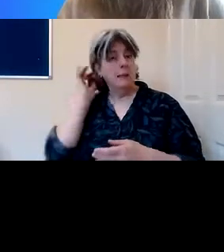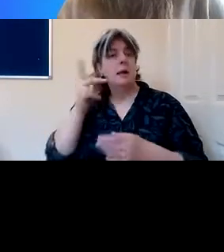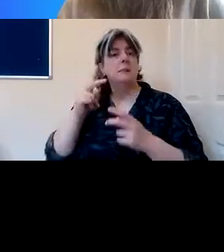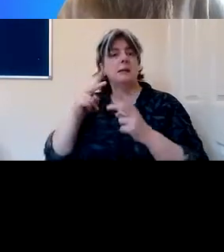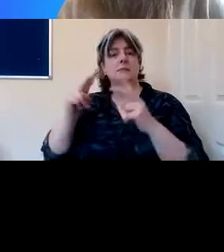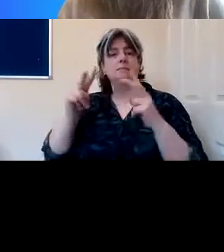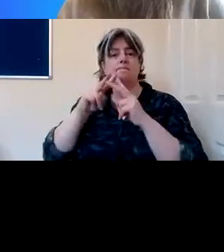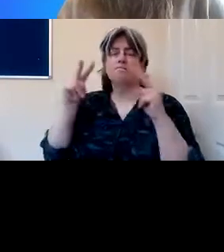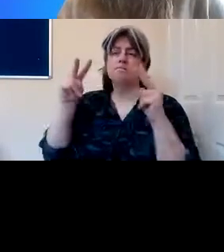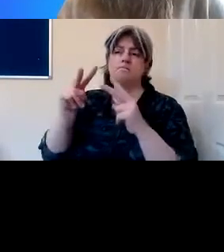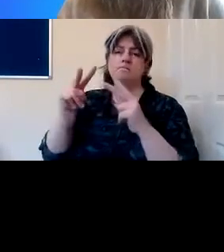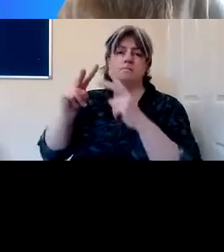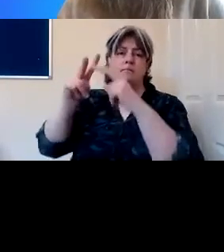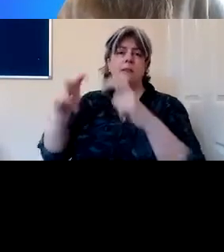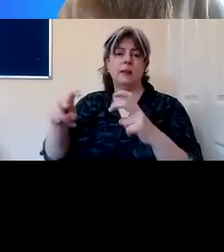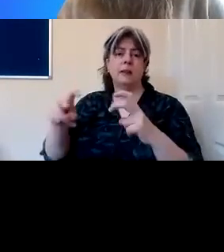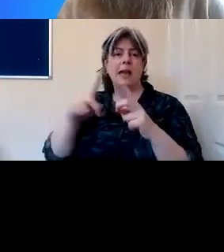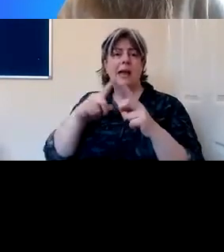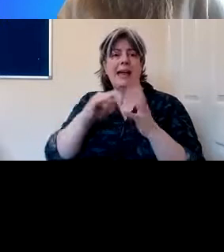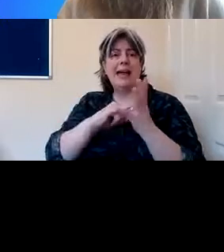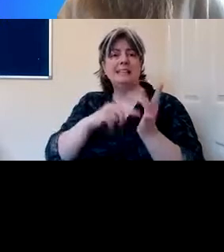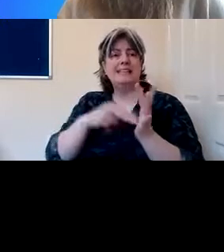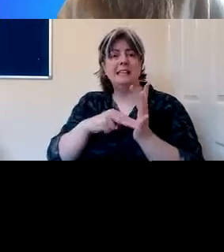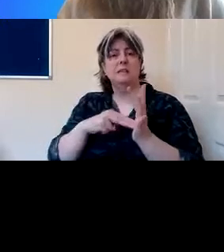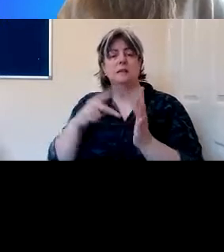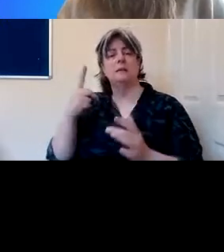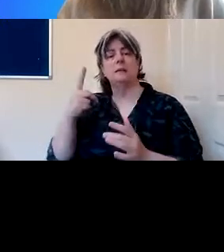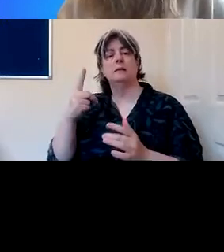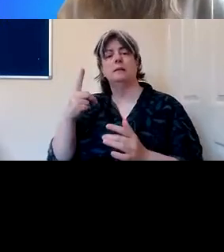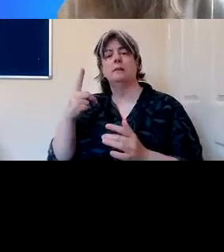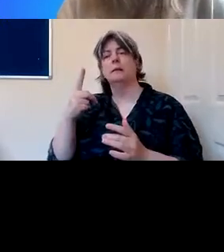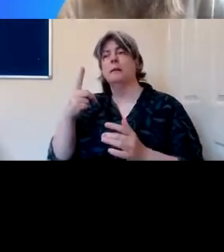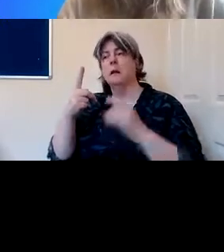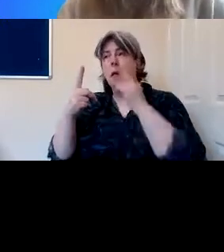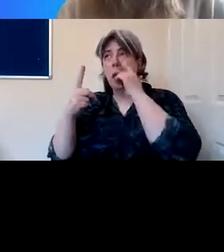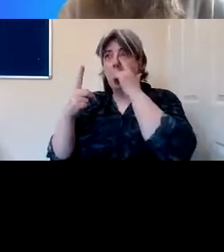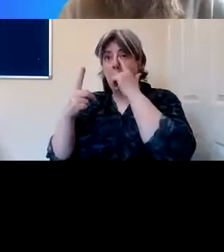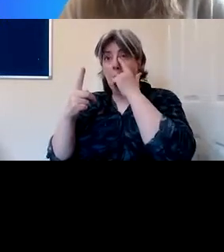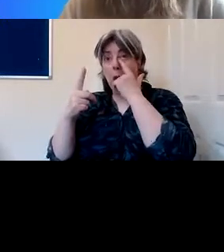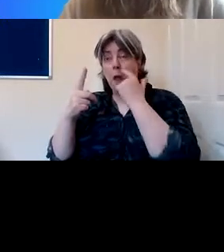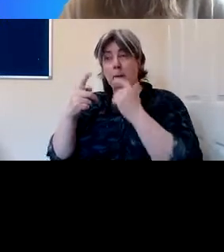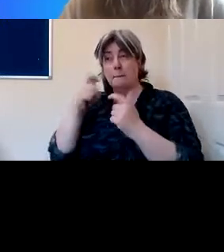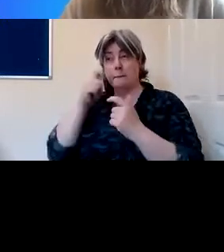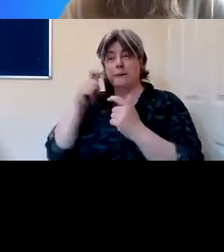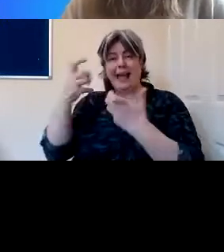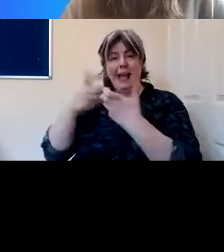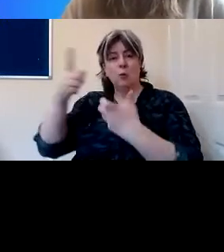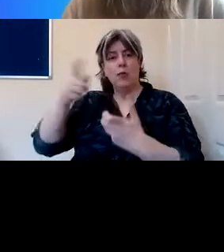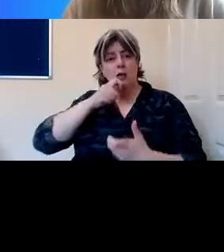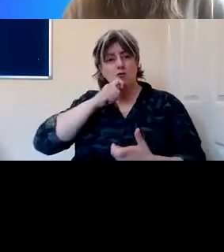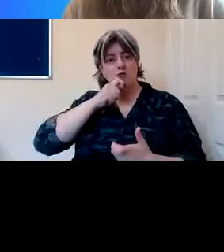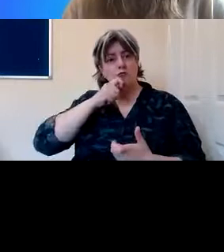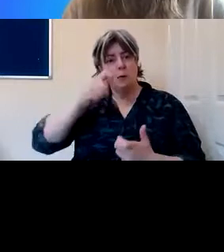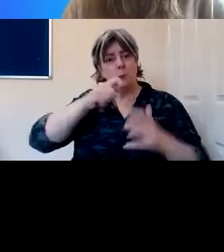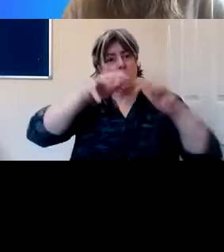how it reports and looks into school and reports on schools, because that would need to change along with the new curriculum as well.